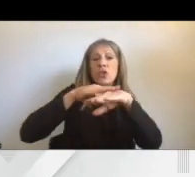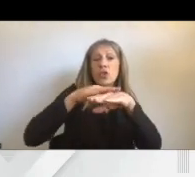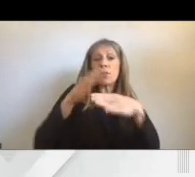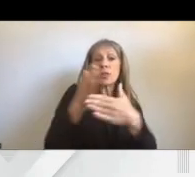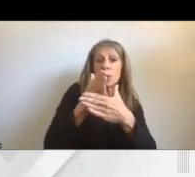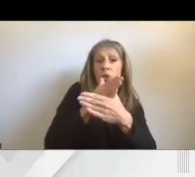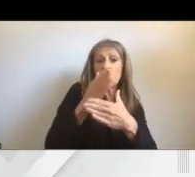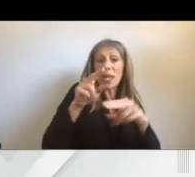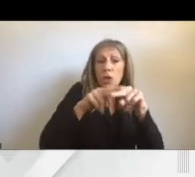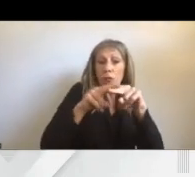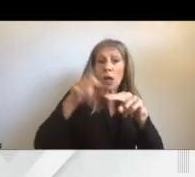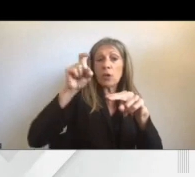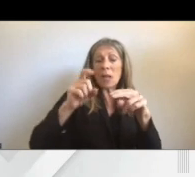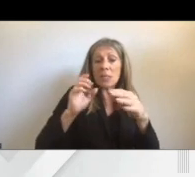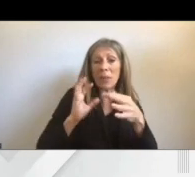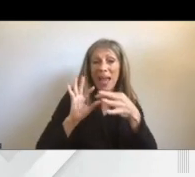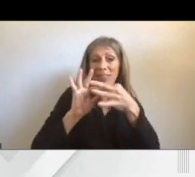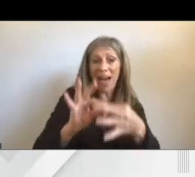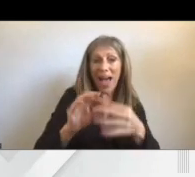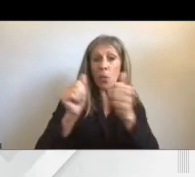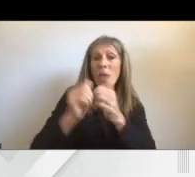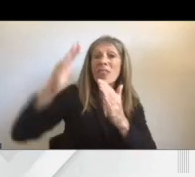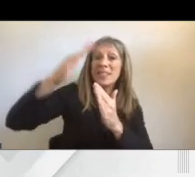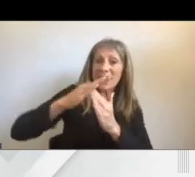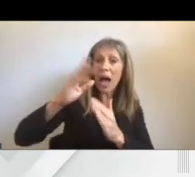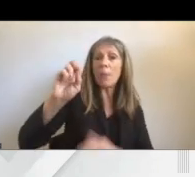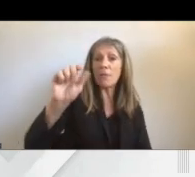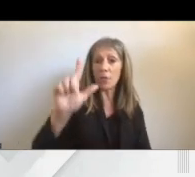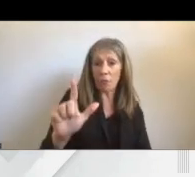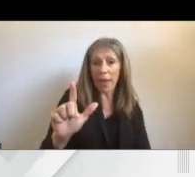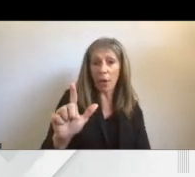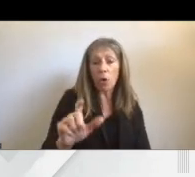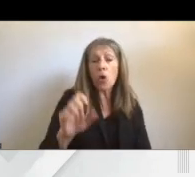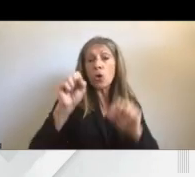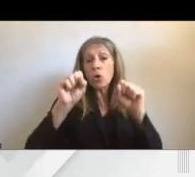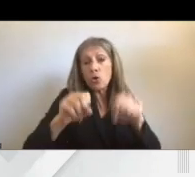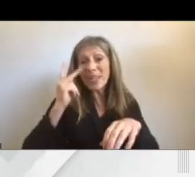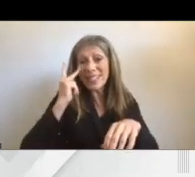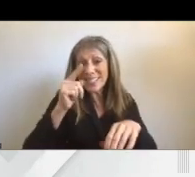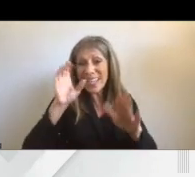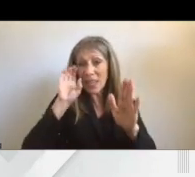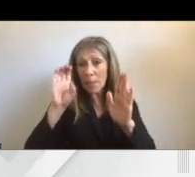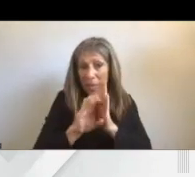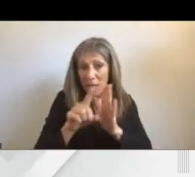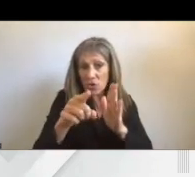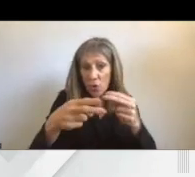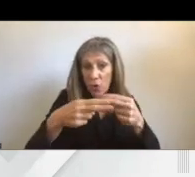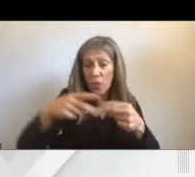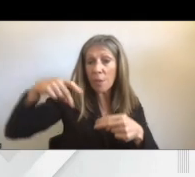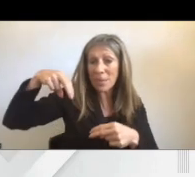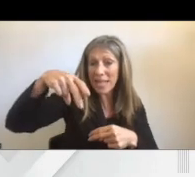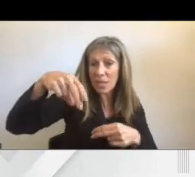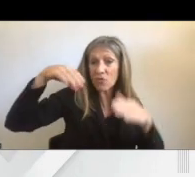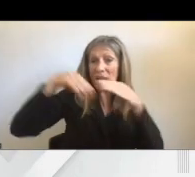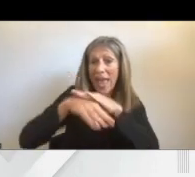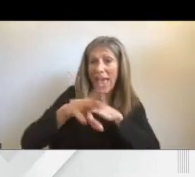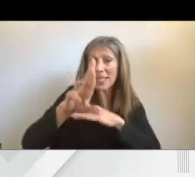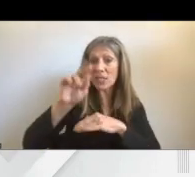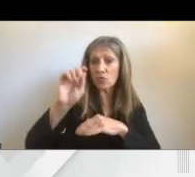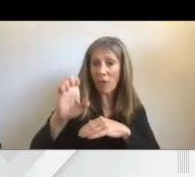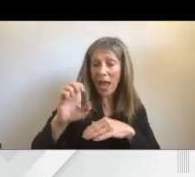rails must be aligned with the top of the rail. You can see in this picture on the slide that the pedestrian access route